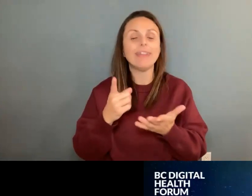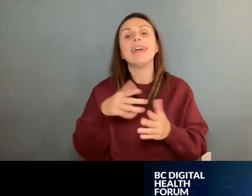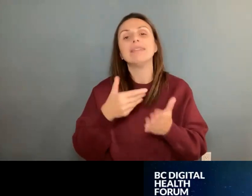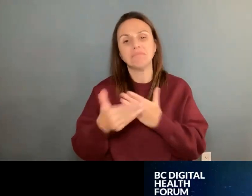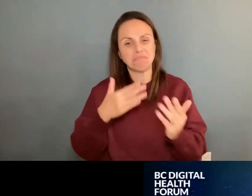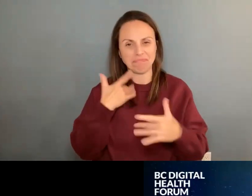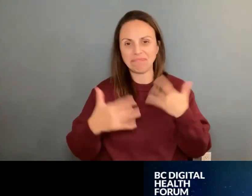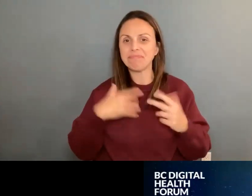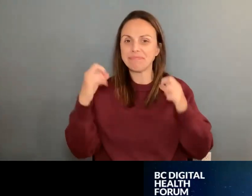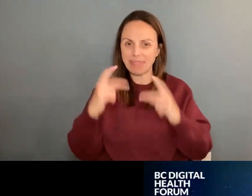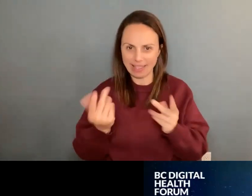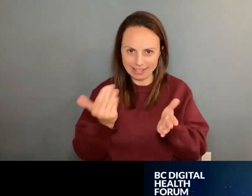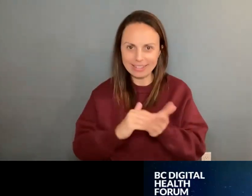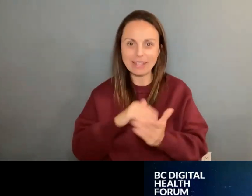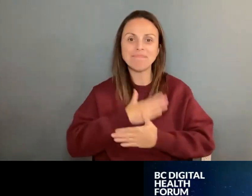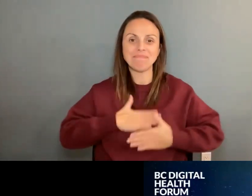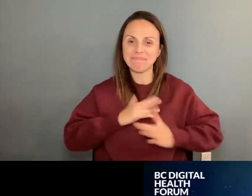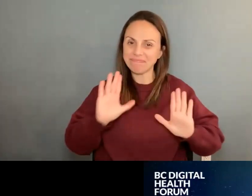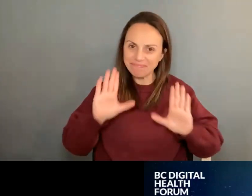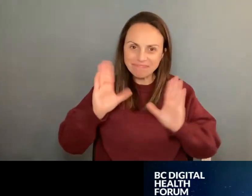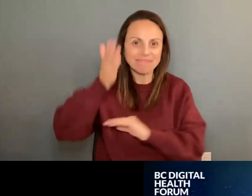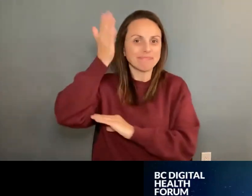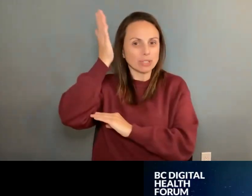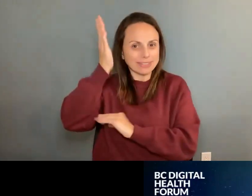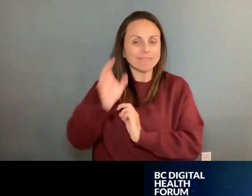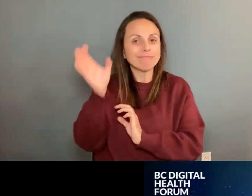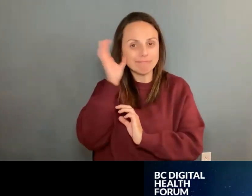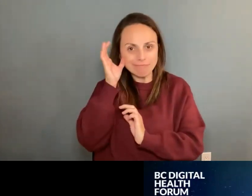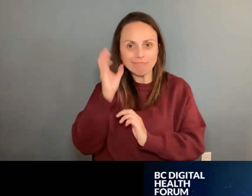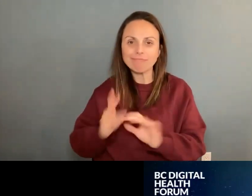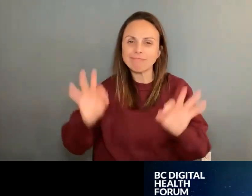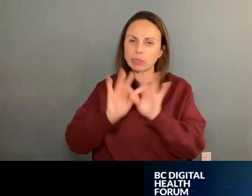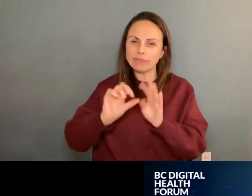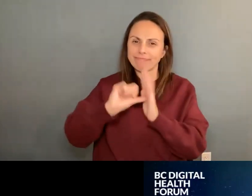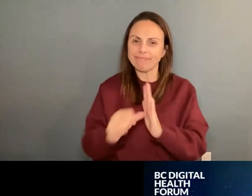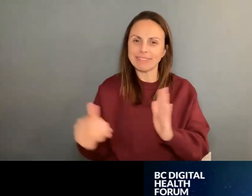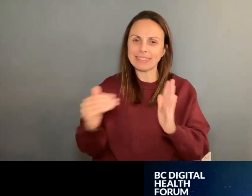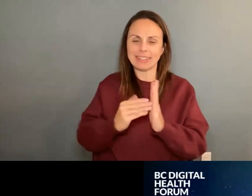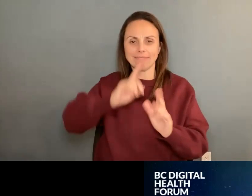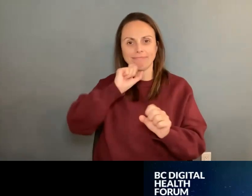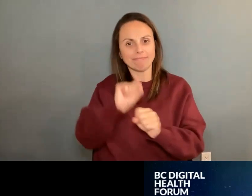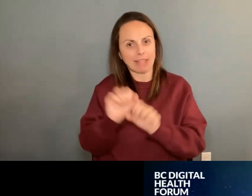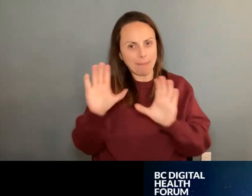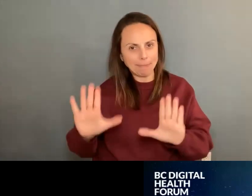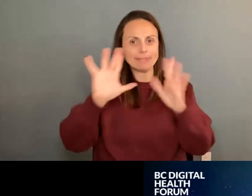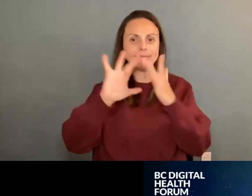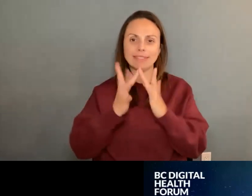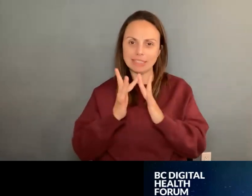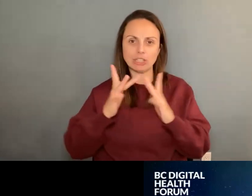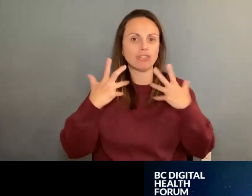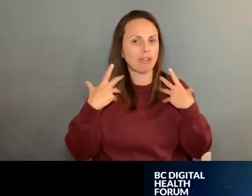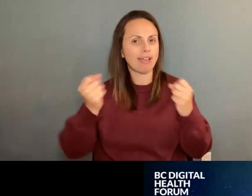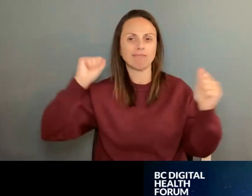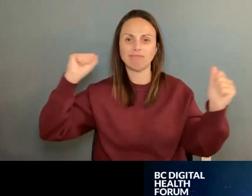with you again today to enjoy some fantastic presentations, highlighting once again the incredible digital health